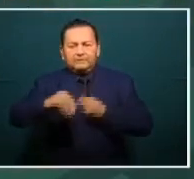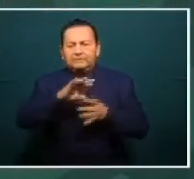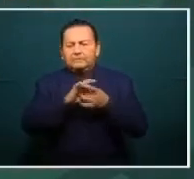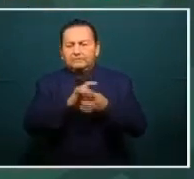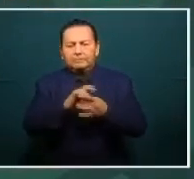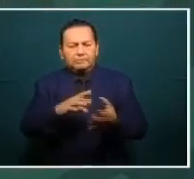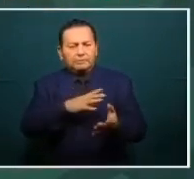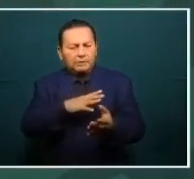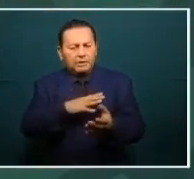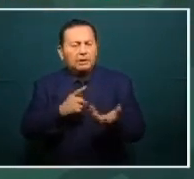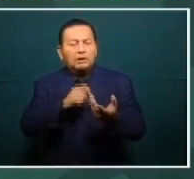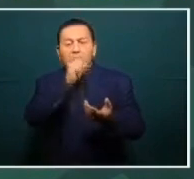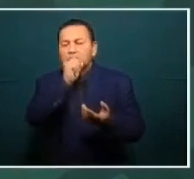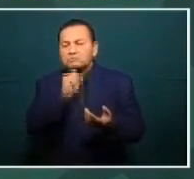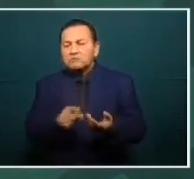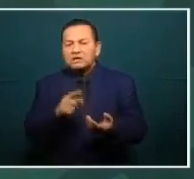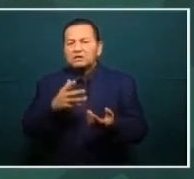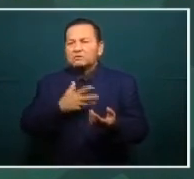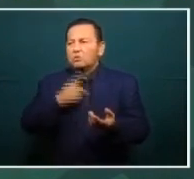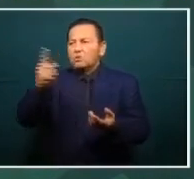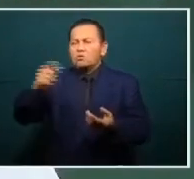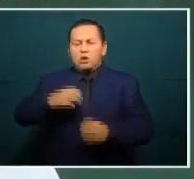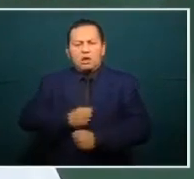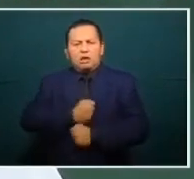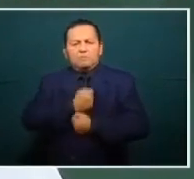with plural participation,